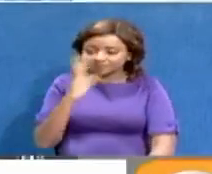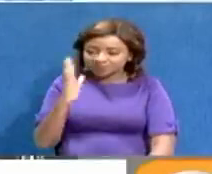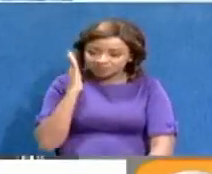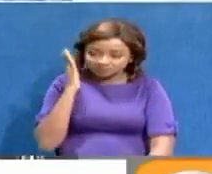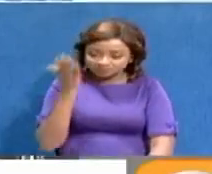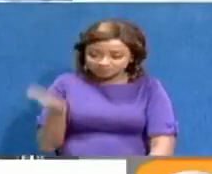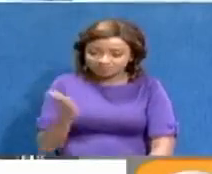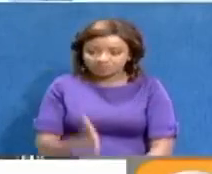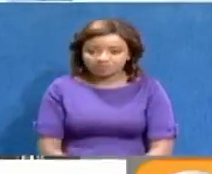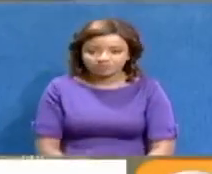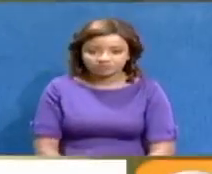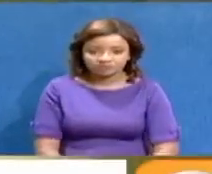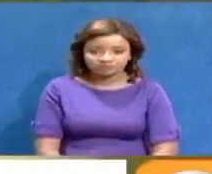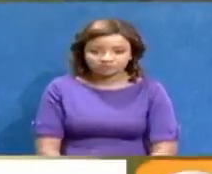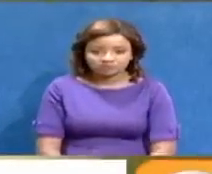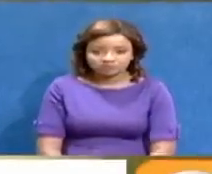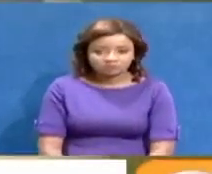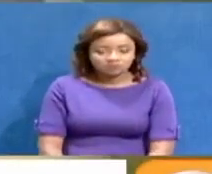officials.